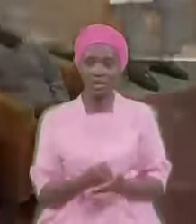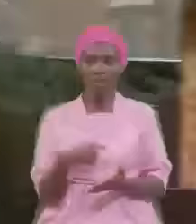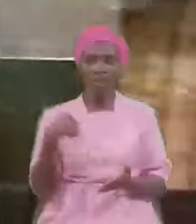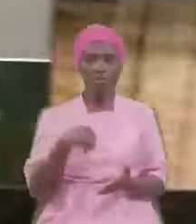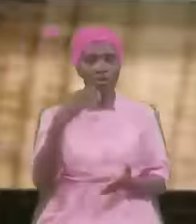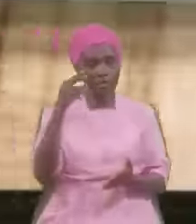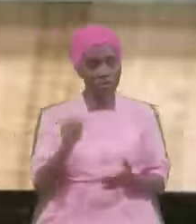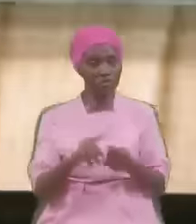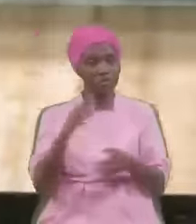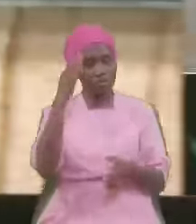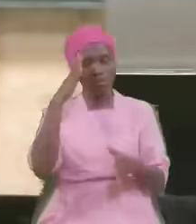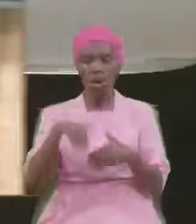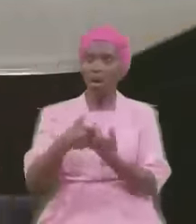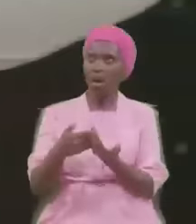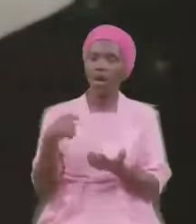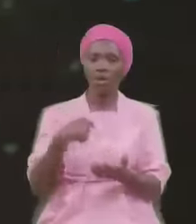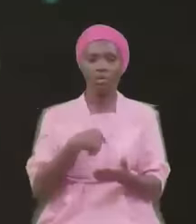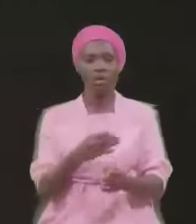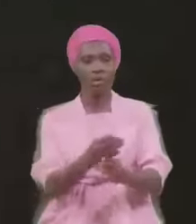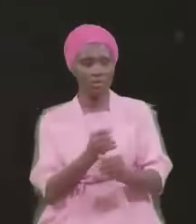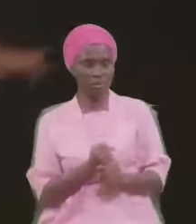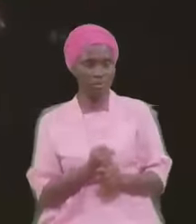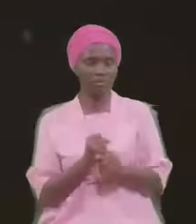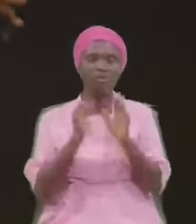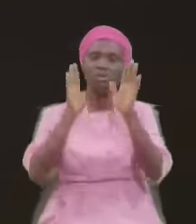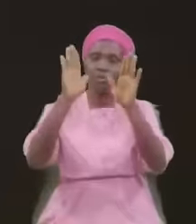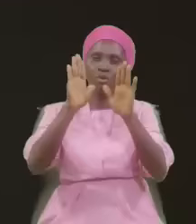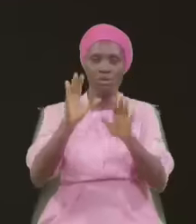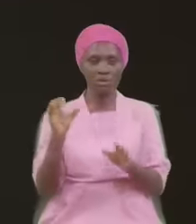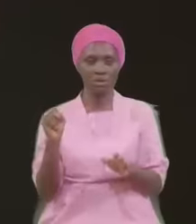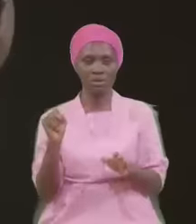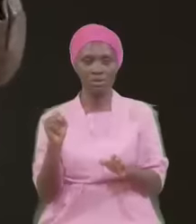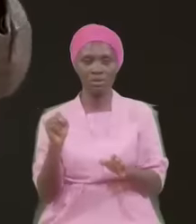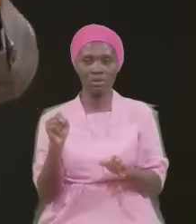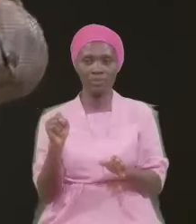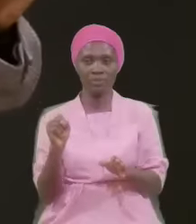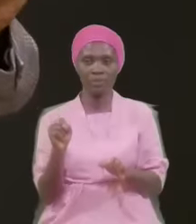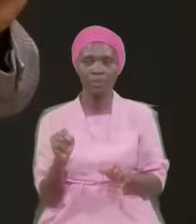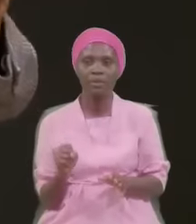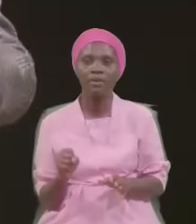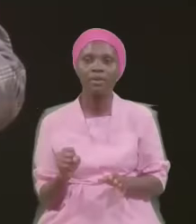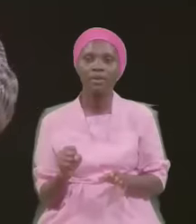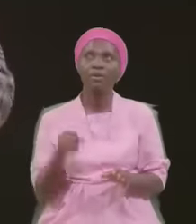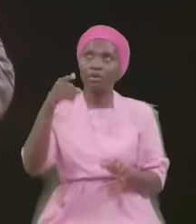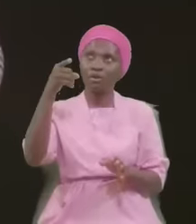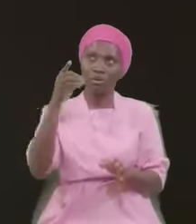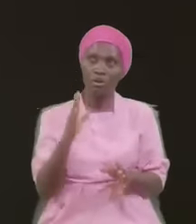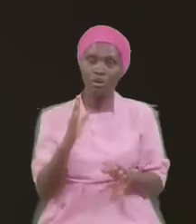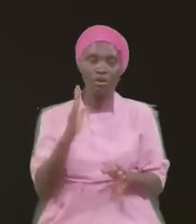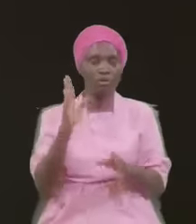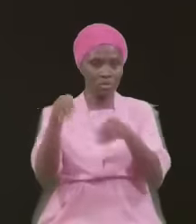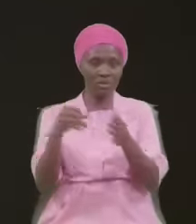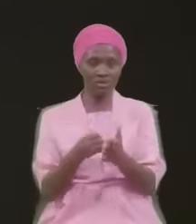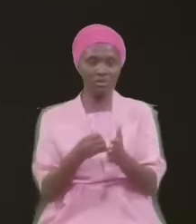how do we receive wonders? As for God giving it, no doubt. As